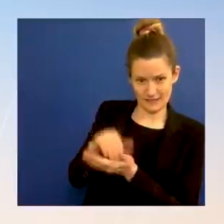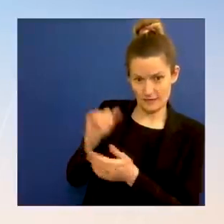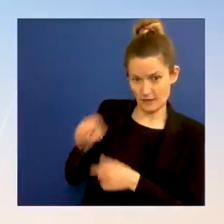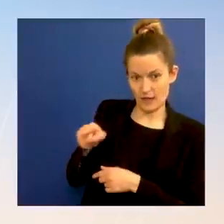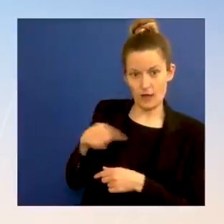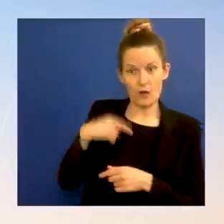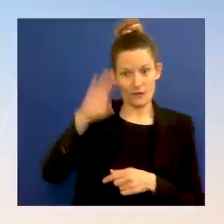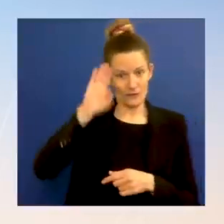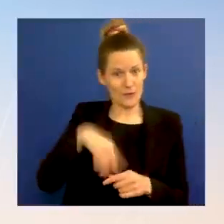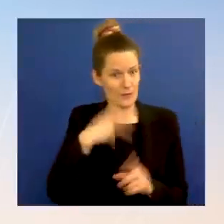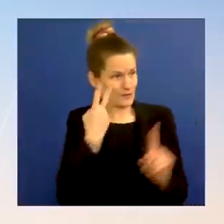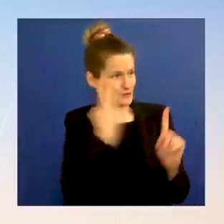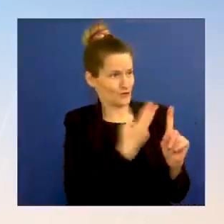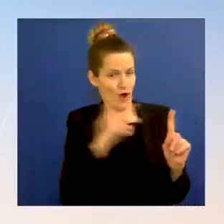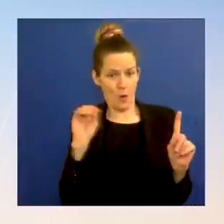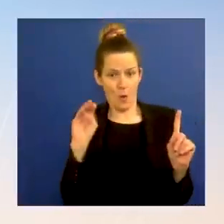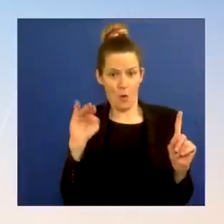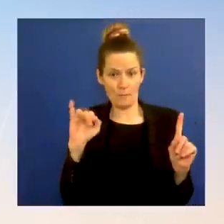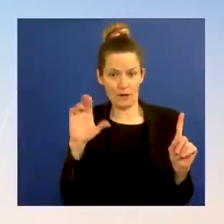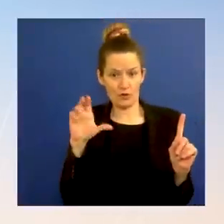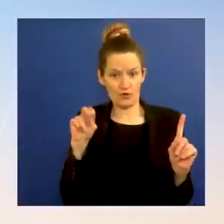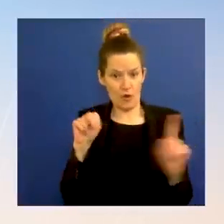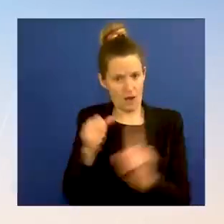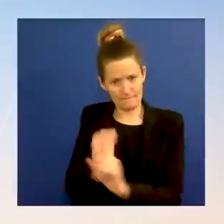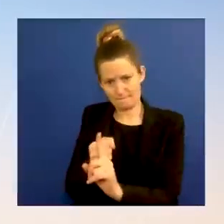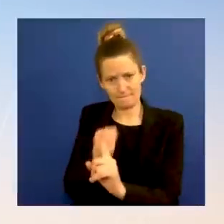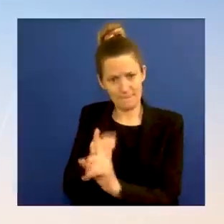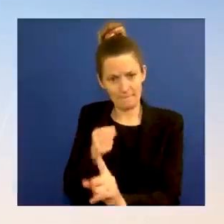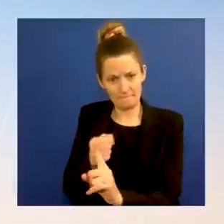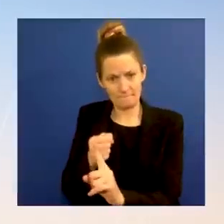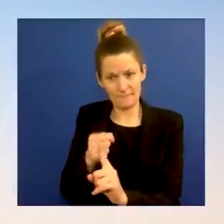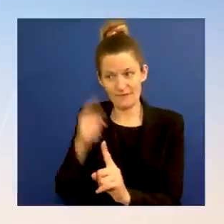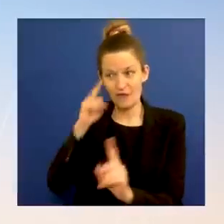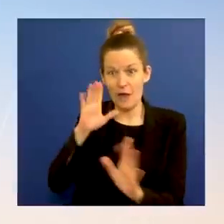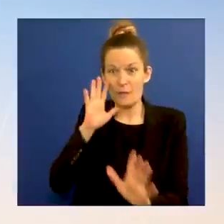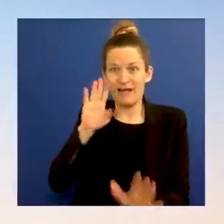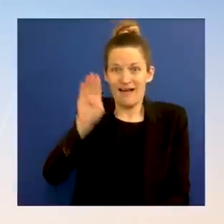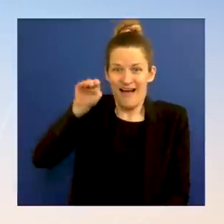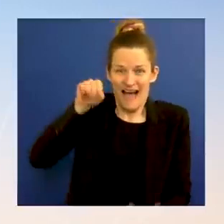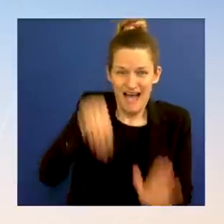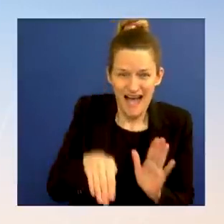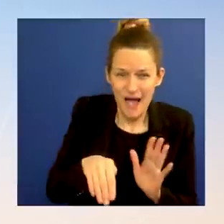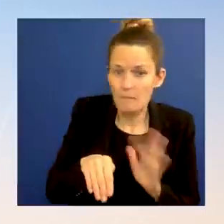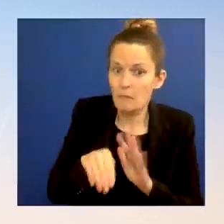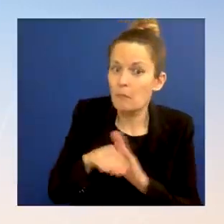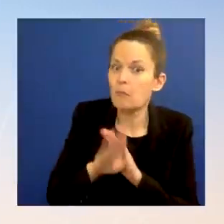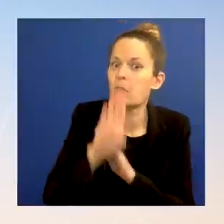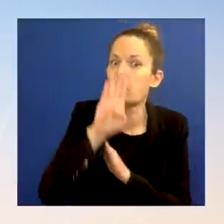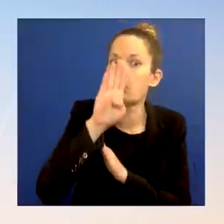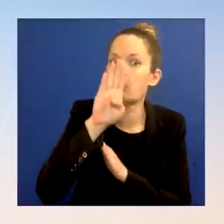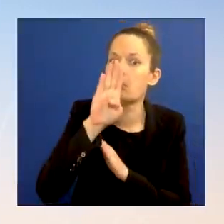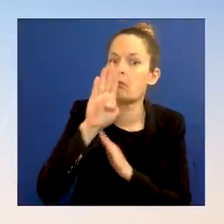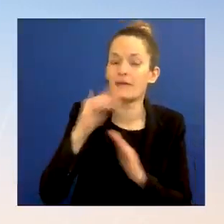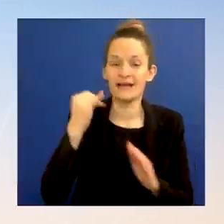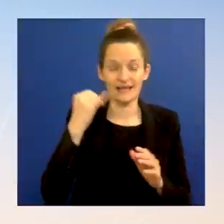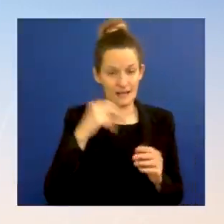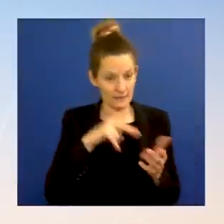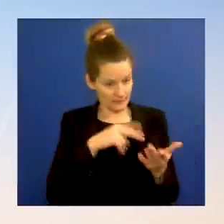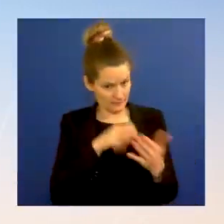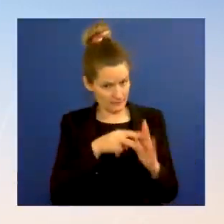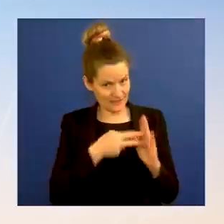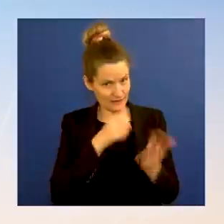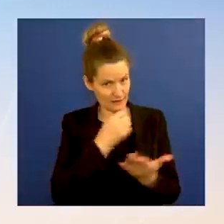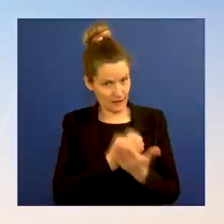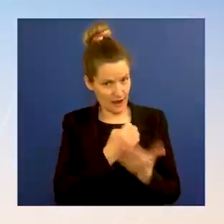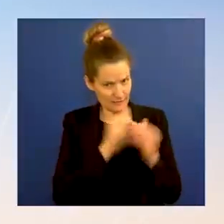in this economy, that we were able to continue the recovery as we're also learning to live alongside of this pandemic and safely get back to our normal